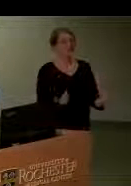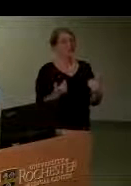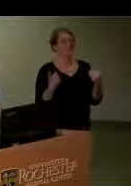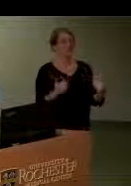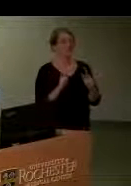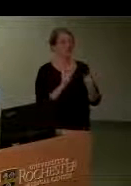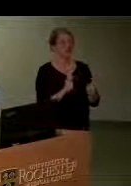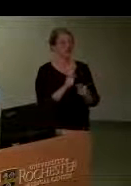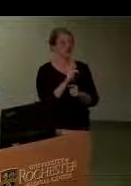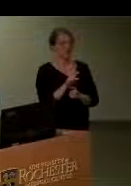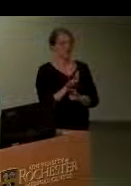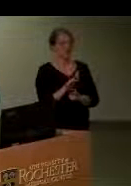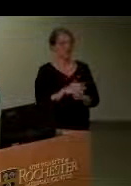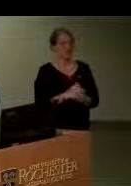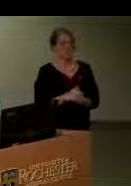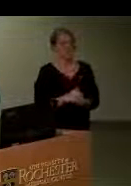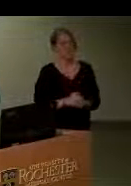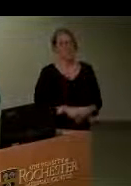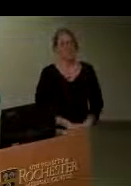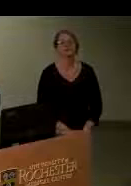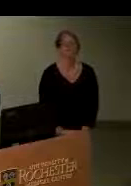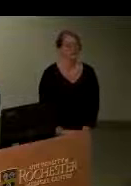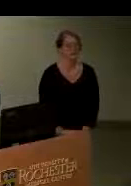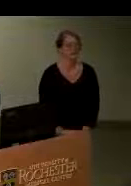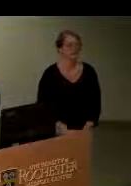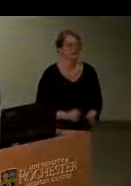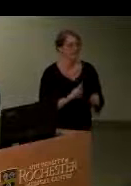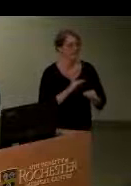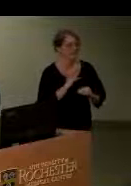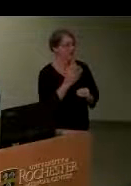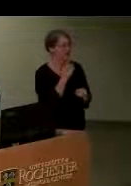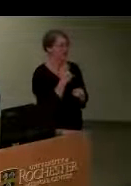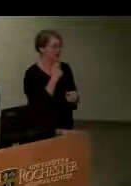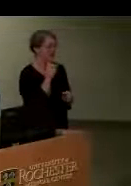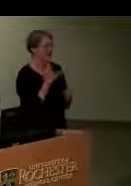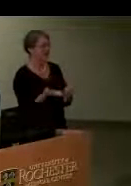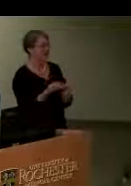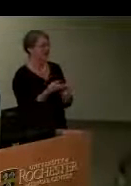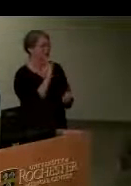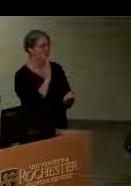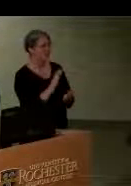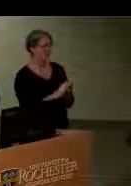give you 35. I said, okay, that's good. I think I can sell it to her.